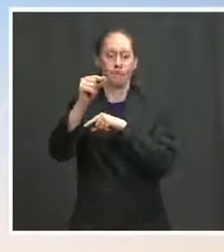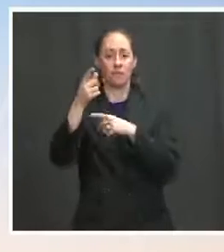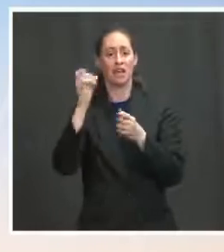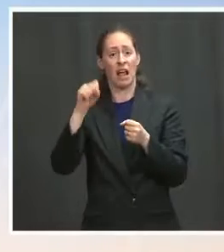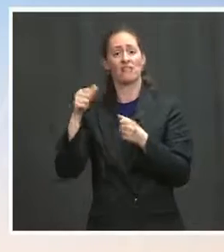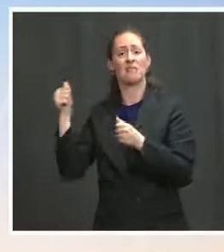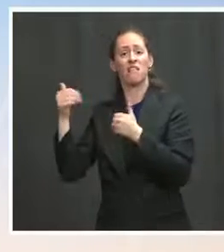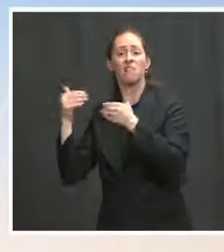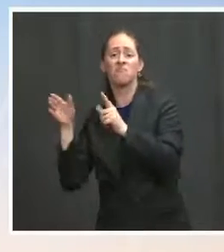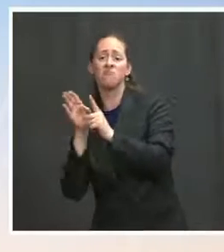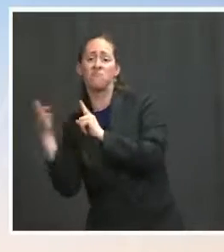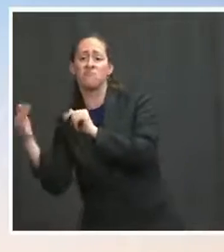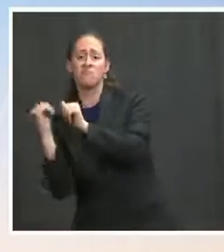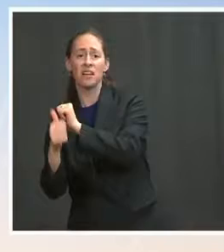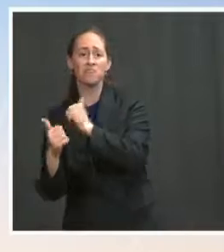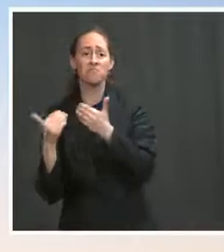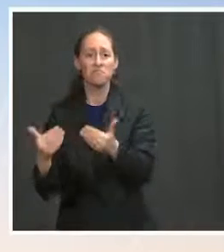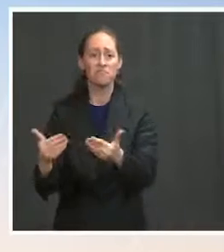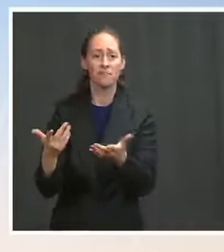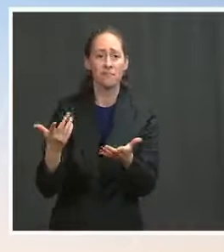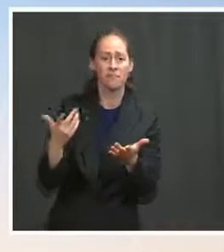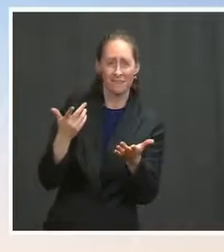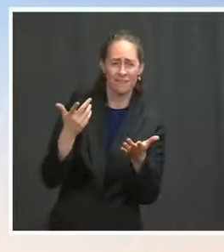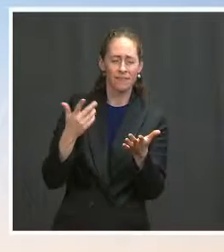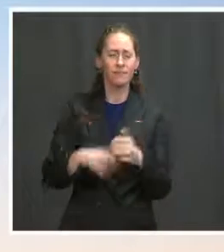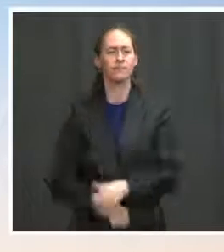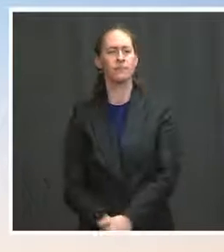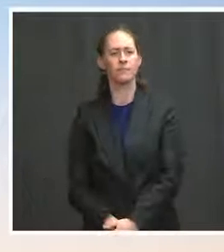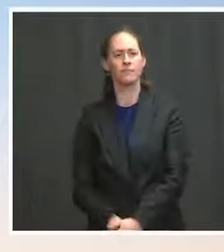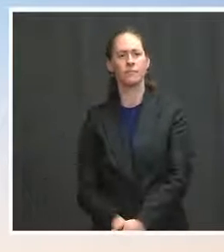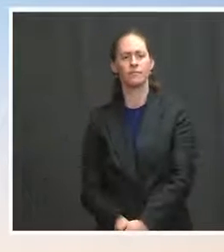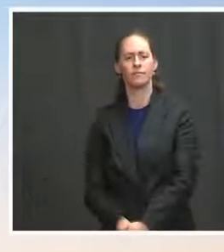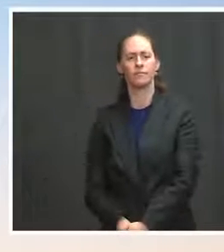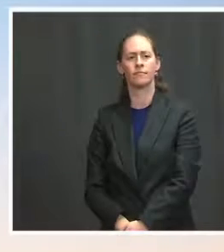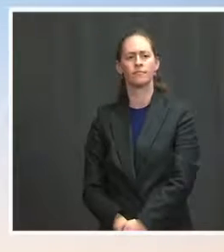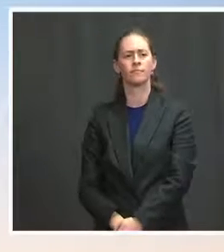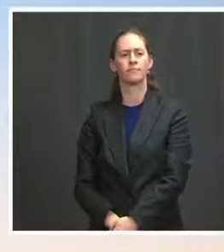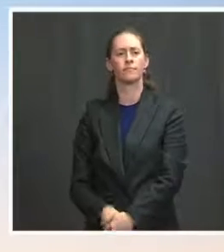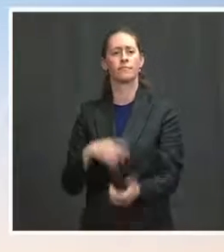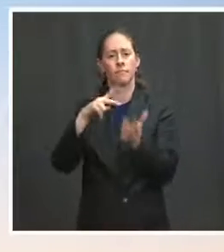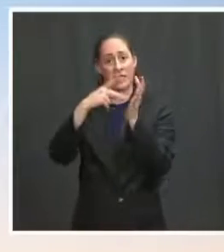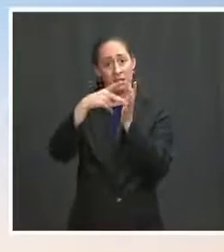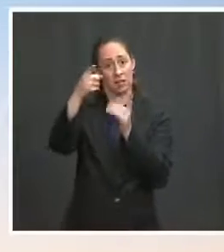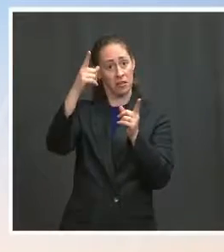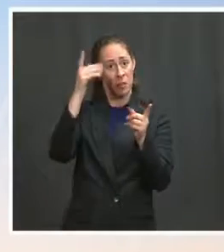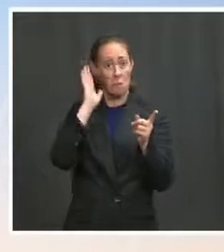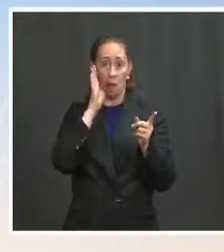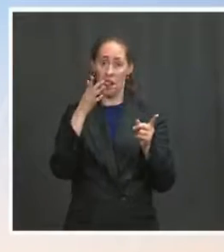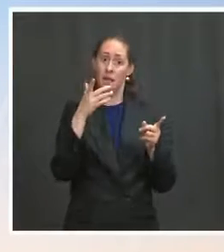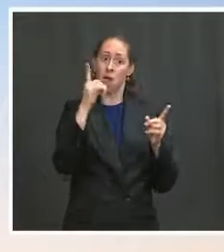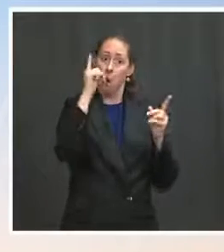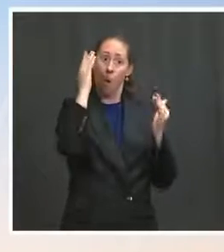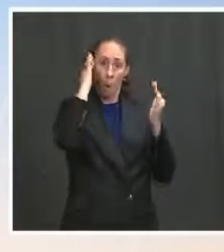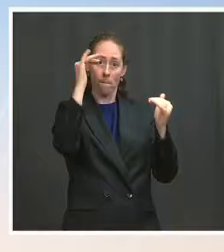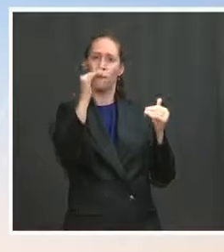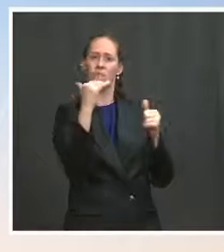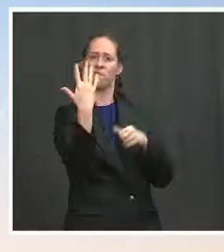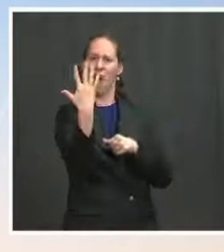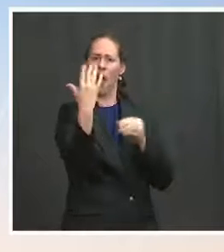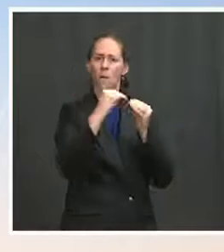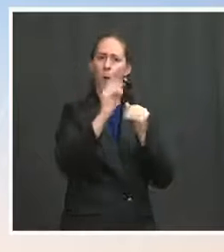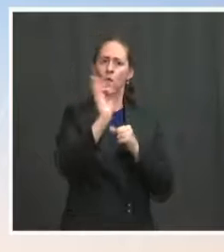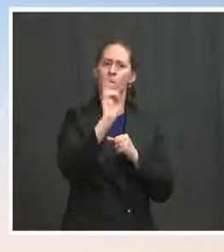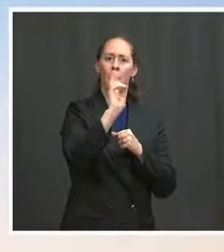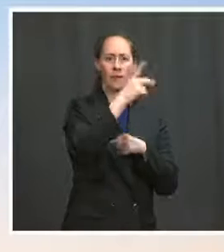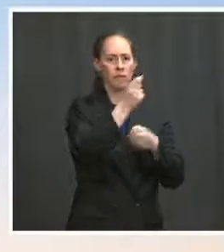you expect at least 5 more Republicans to be so enamored with the idea of sending out these billions of dollars to the constituencies,